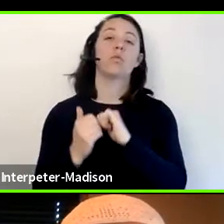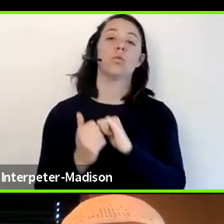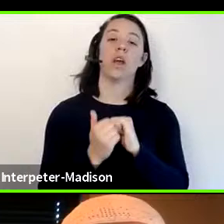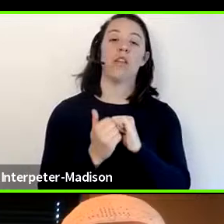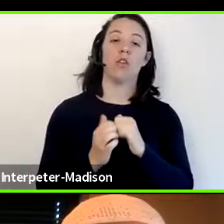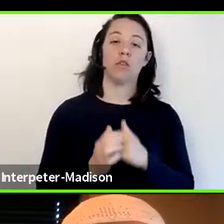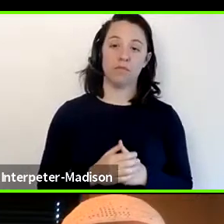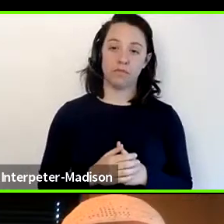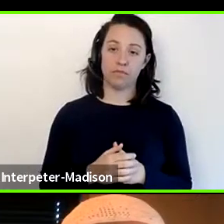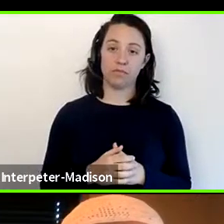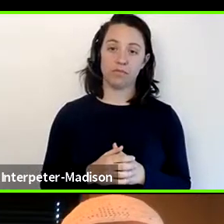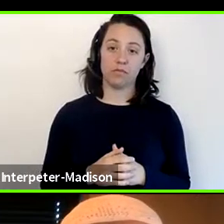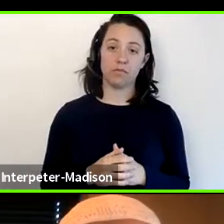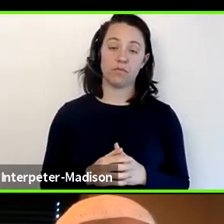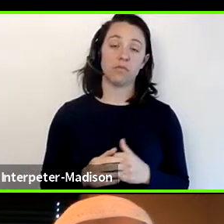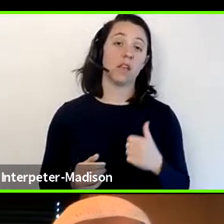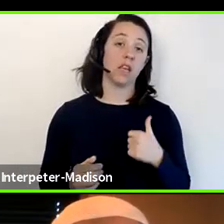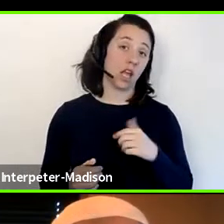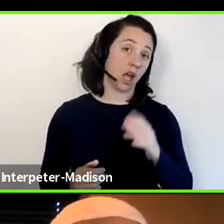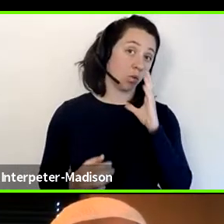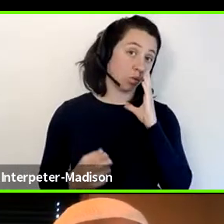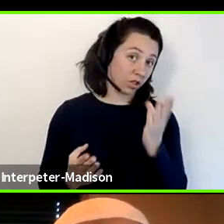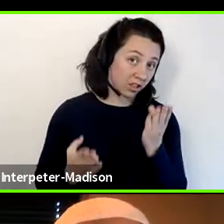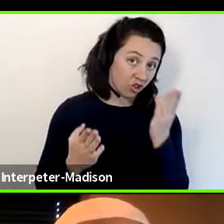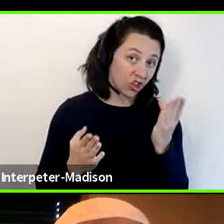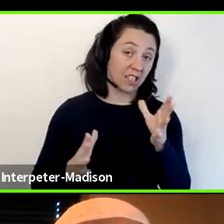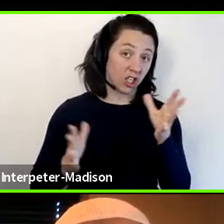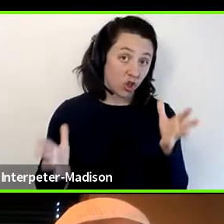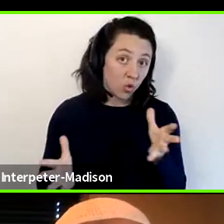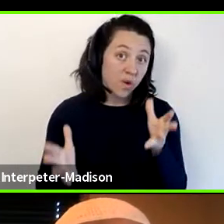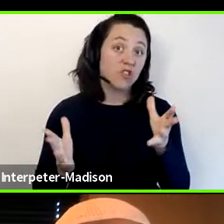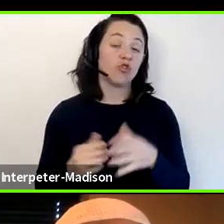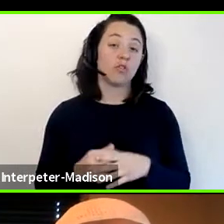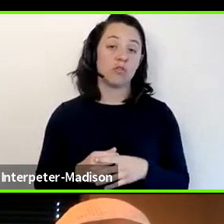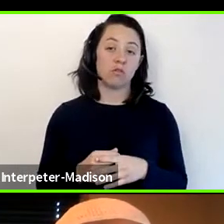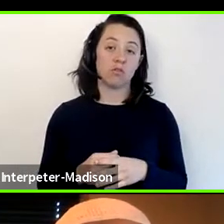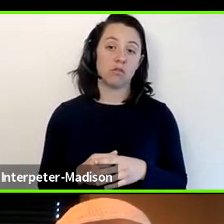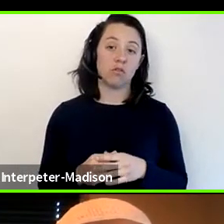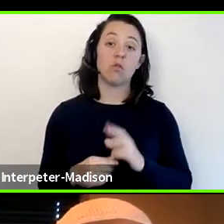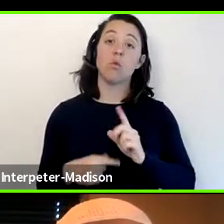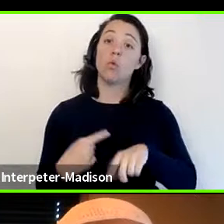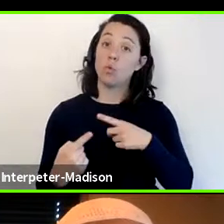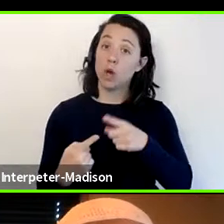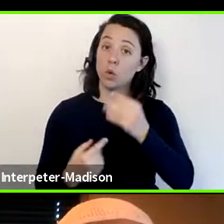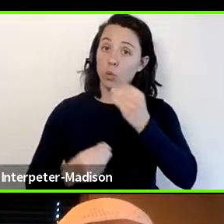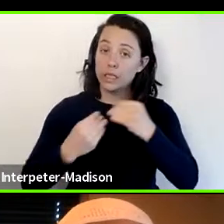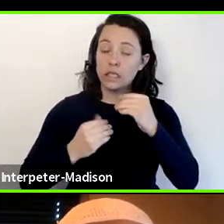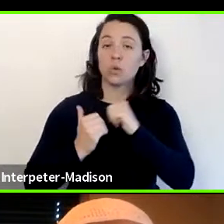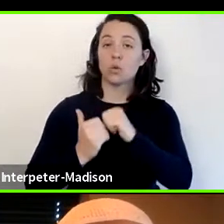would strongly encourage you to do is, as you break fast,